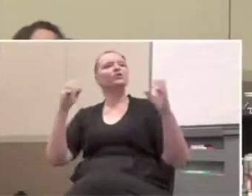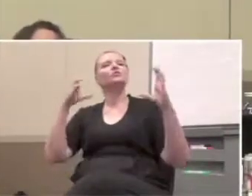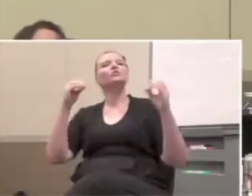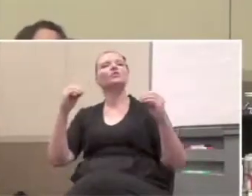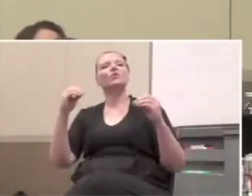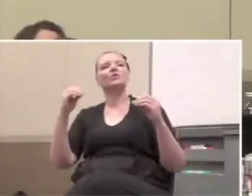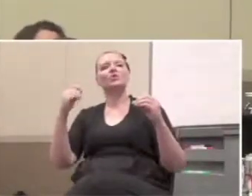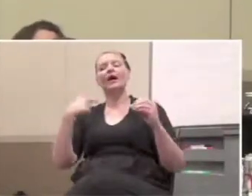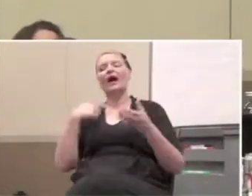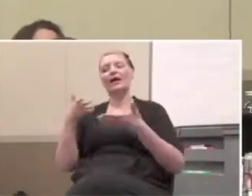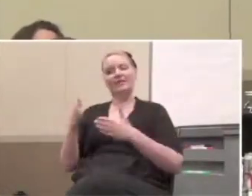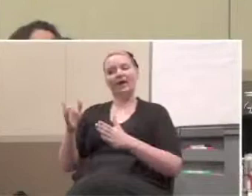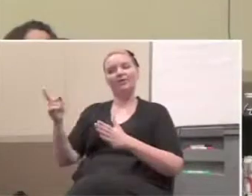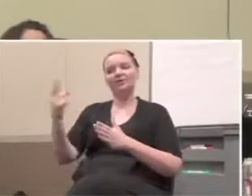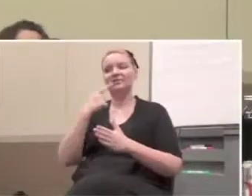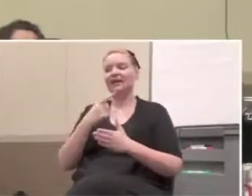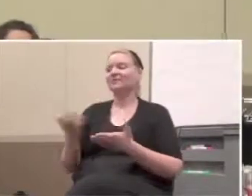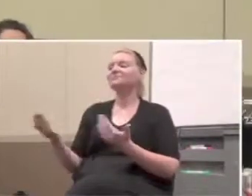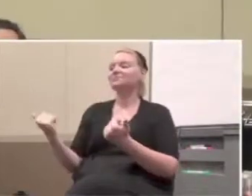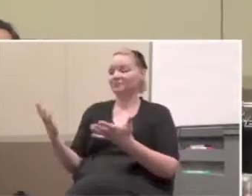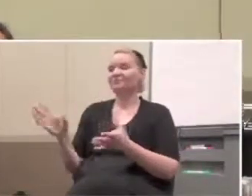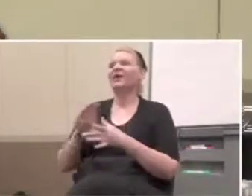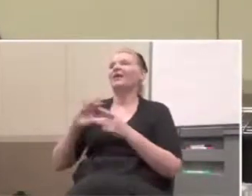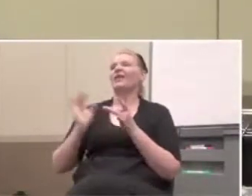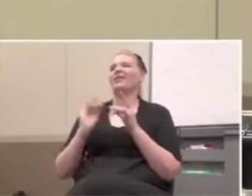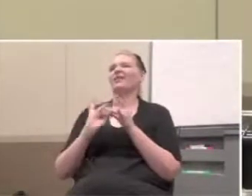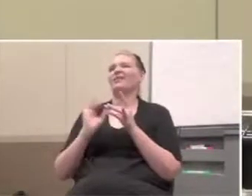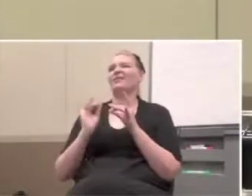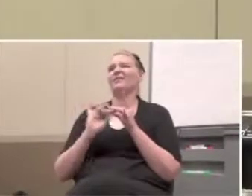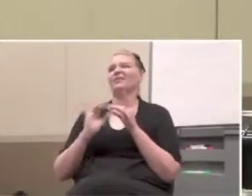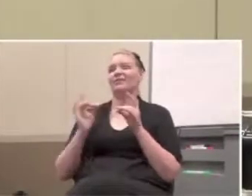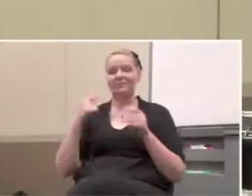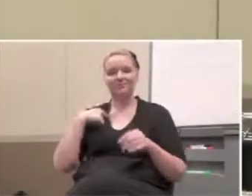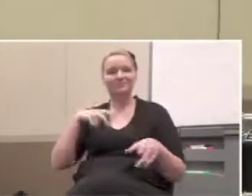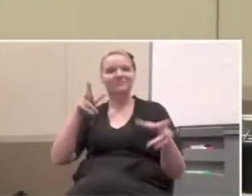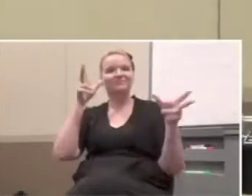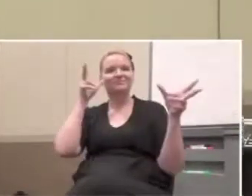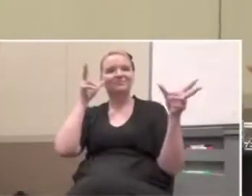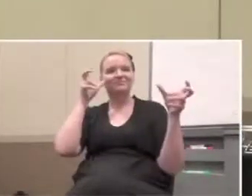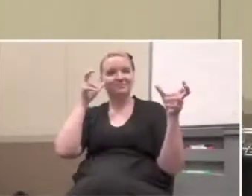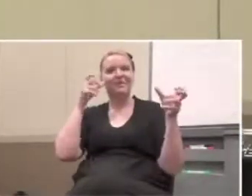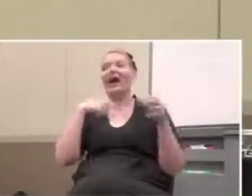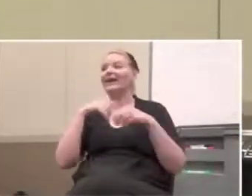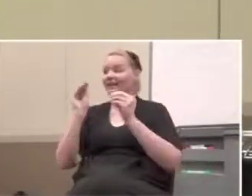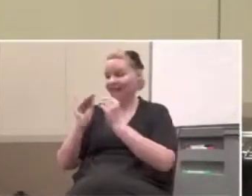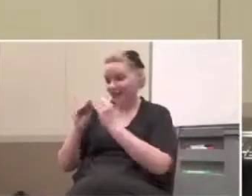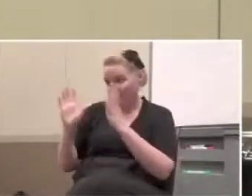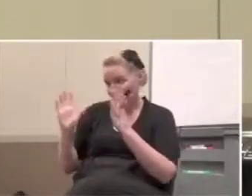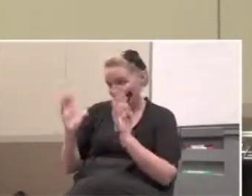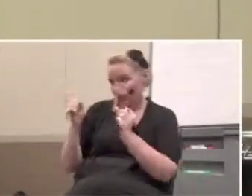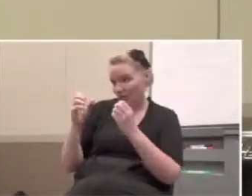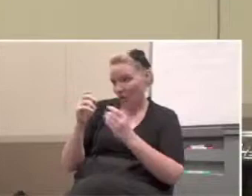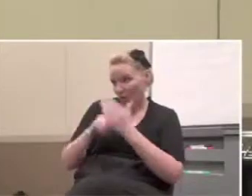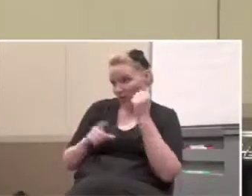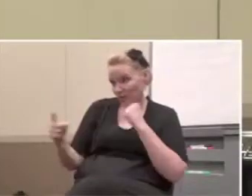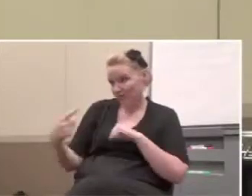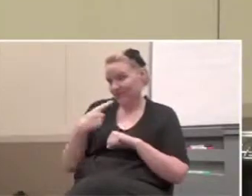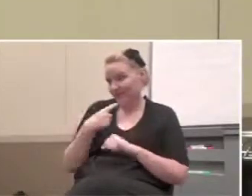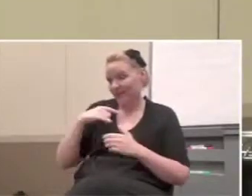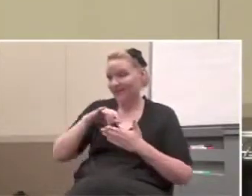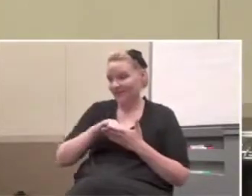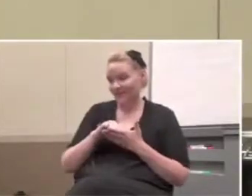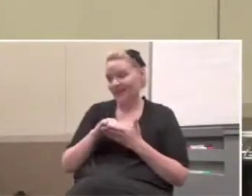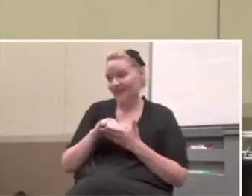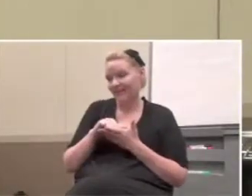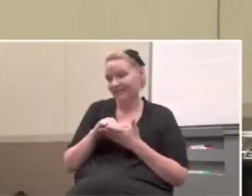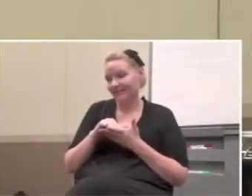I just let her say what she wanted, so I did some listening and I cleared some clarification. So what you're saying is,